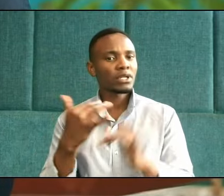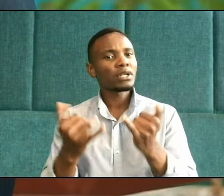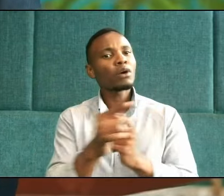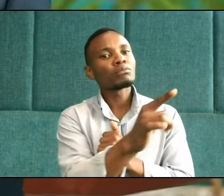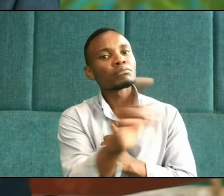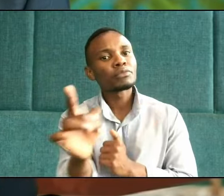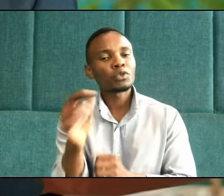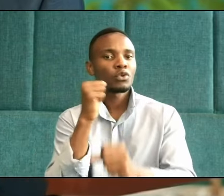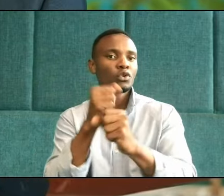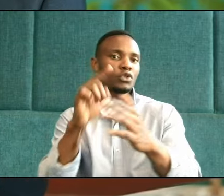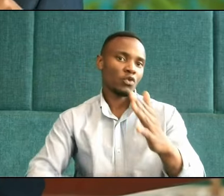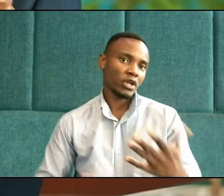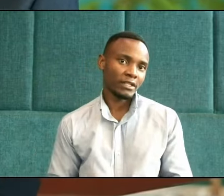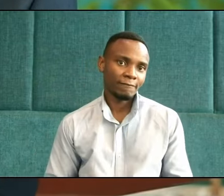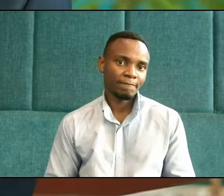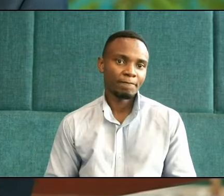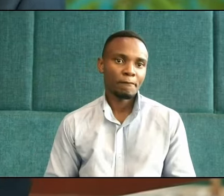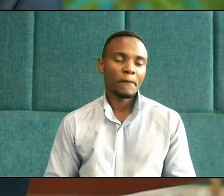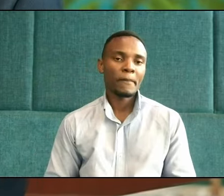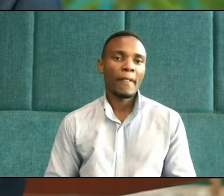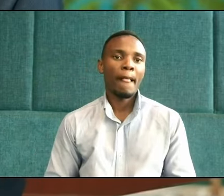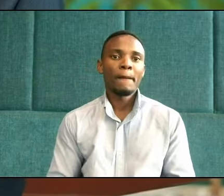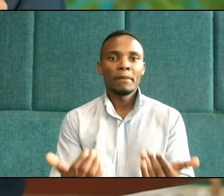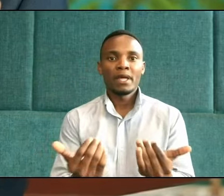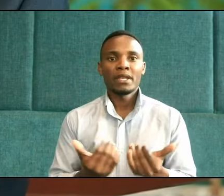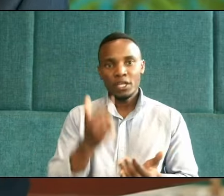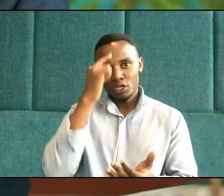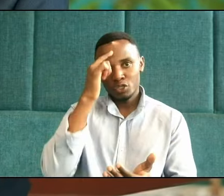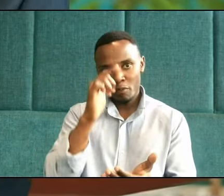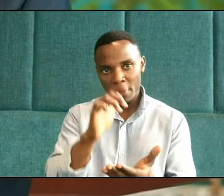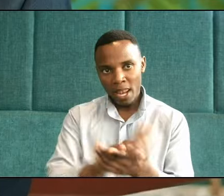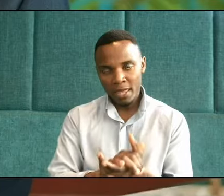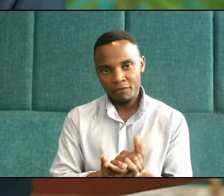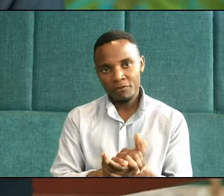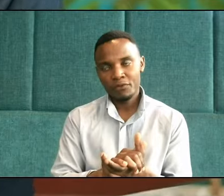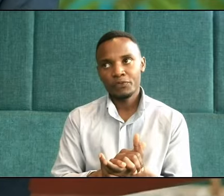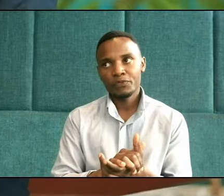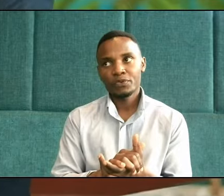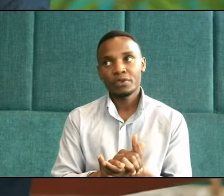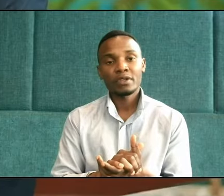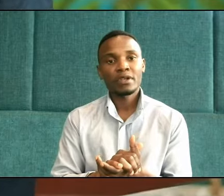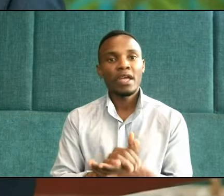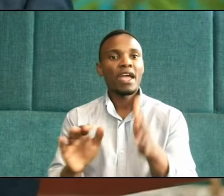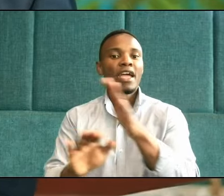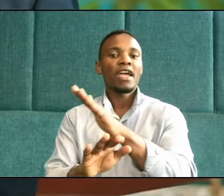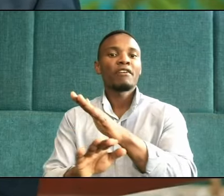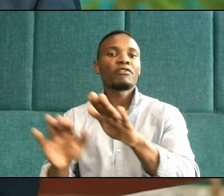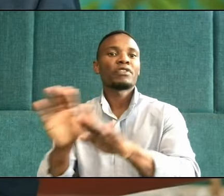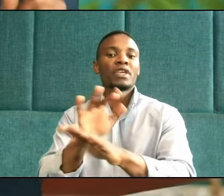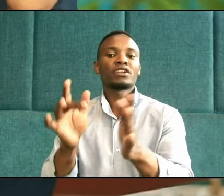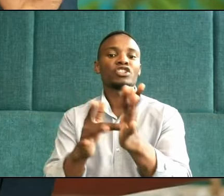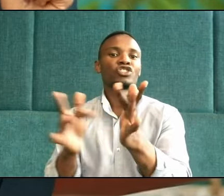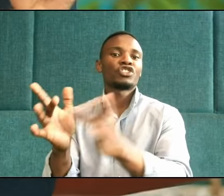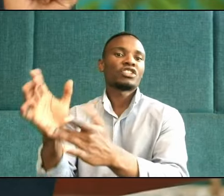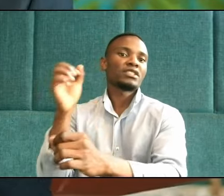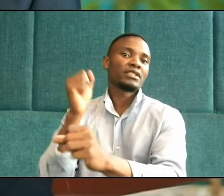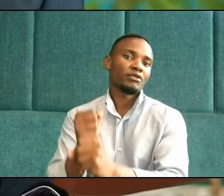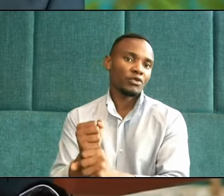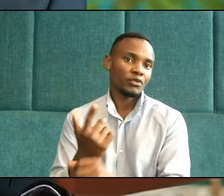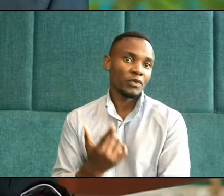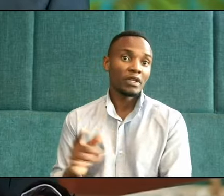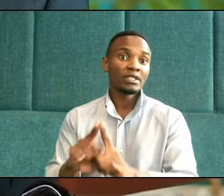me? We all need to believe. All what we need is to believe what God did, what God